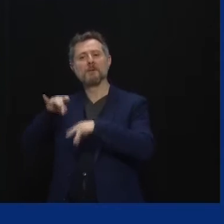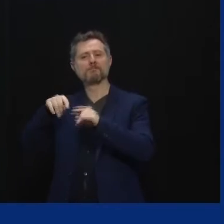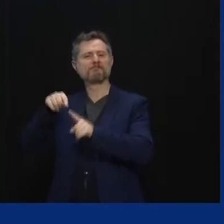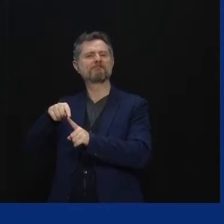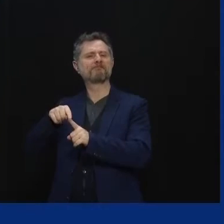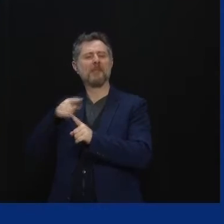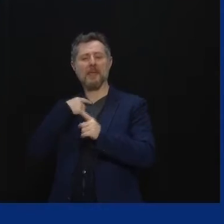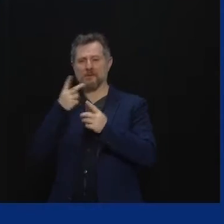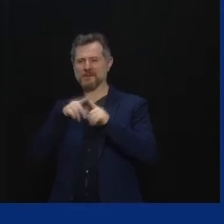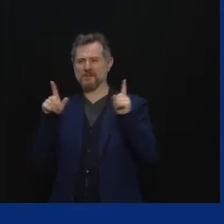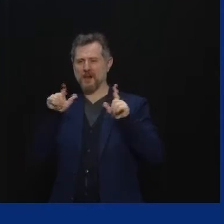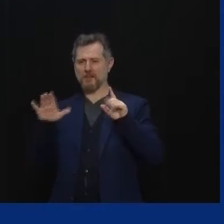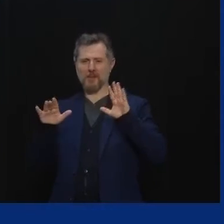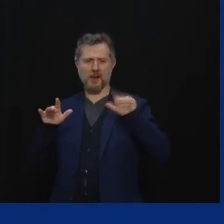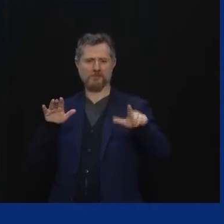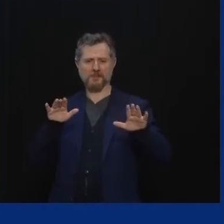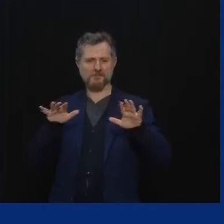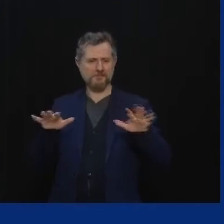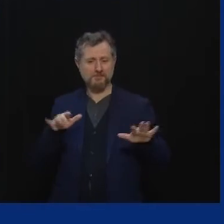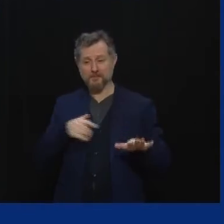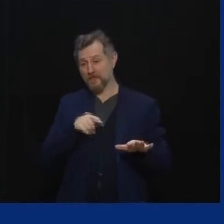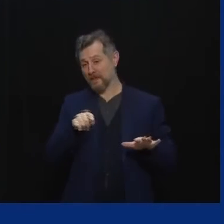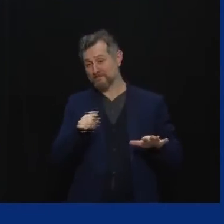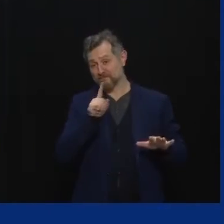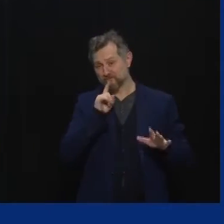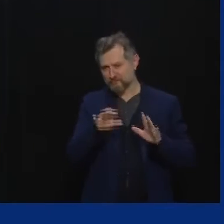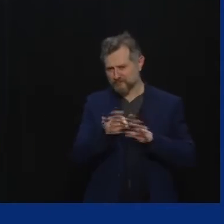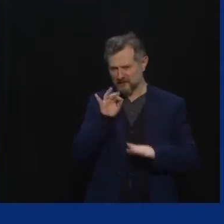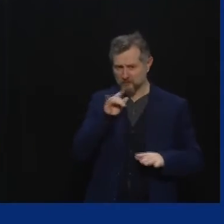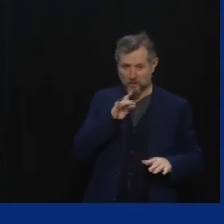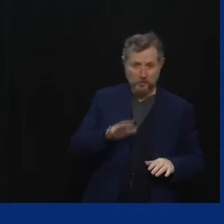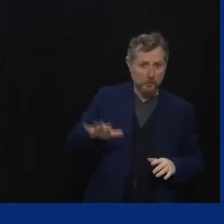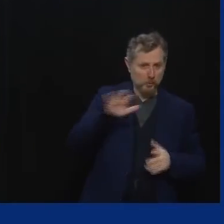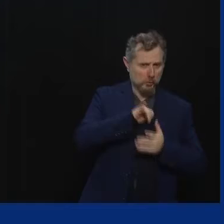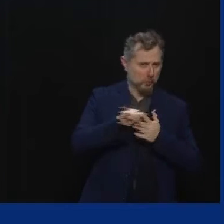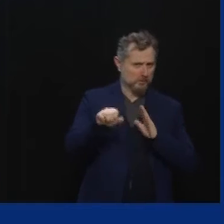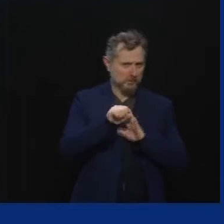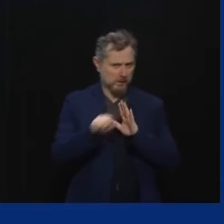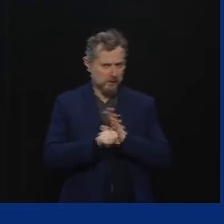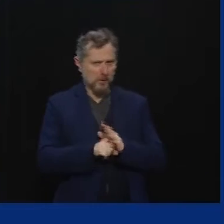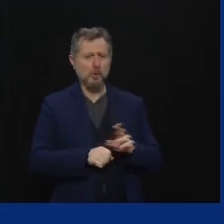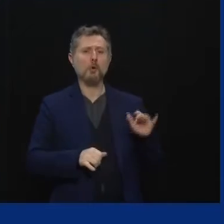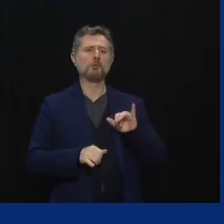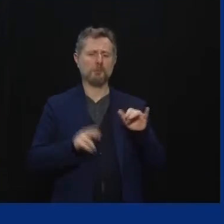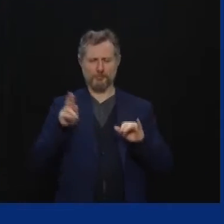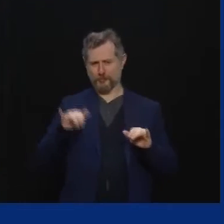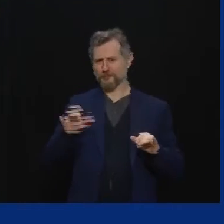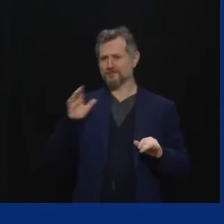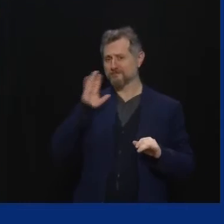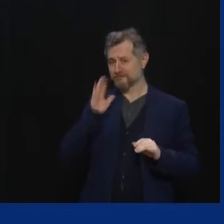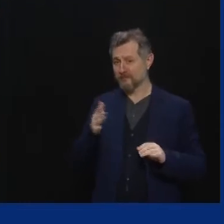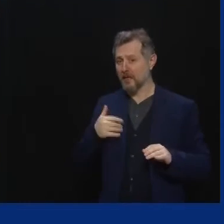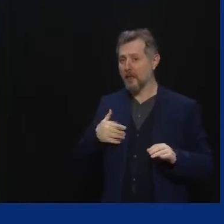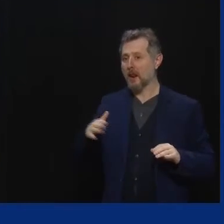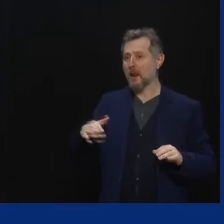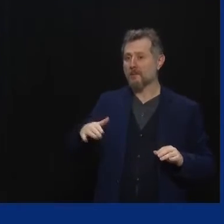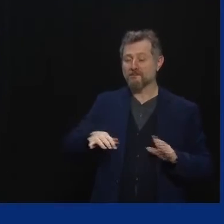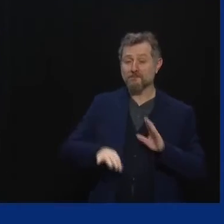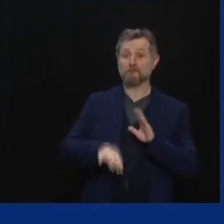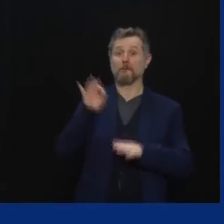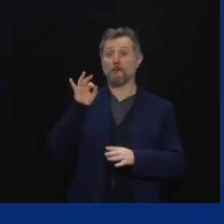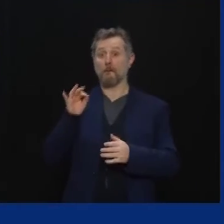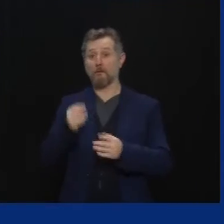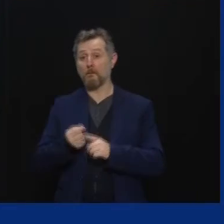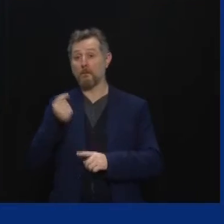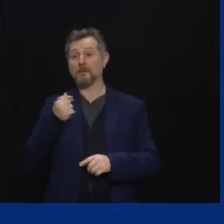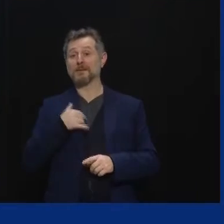that it will be detected in New York State and in New York City. but it has not yet been detected. We have this case